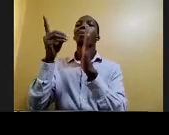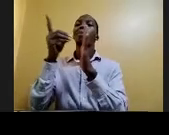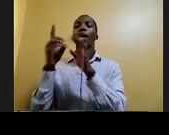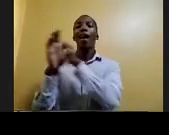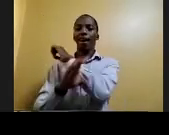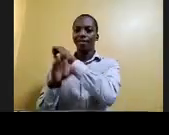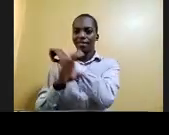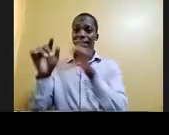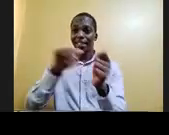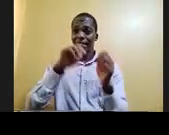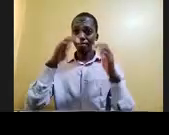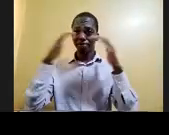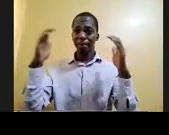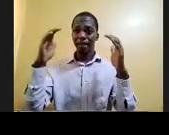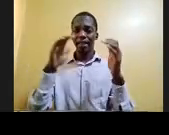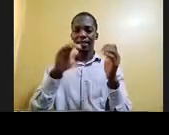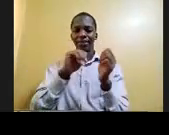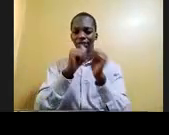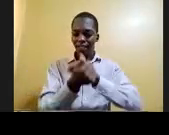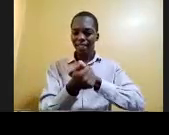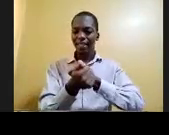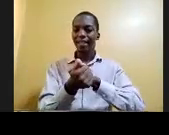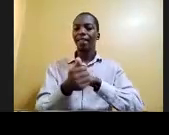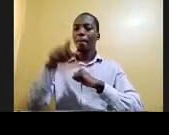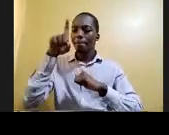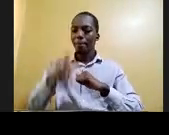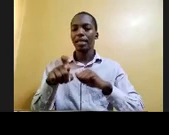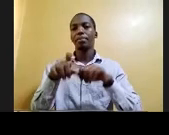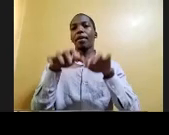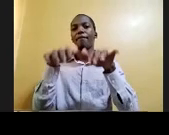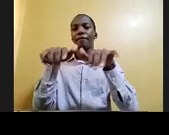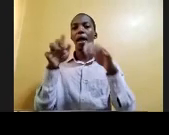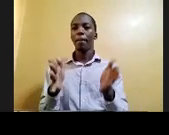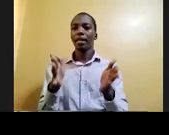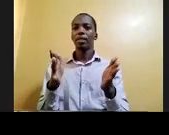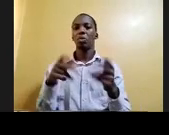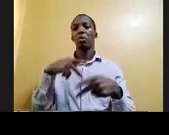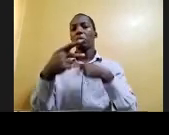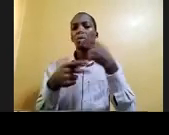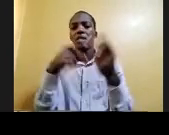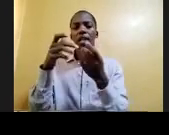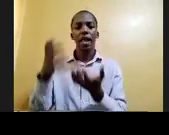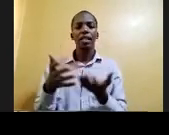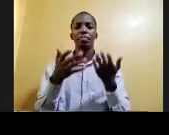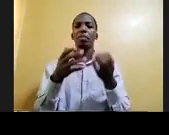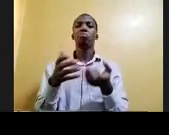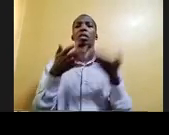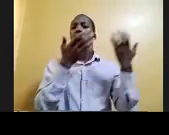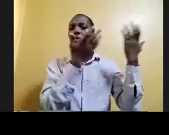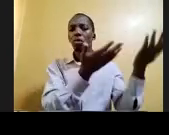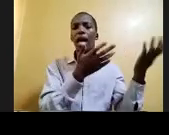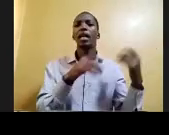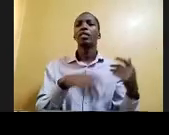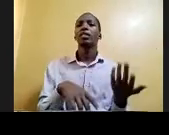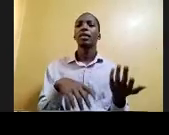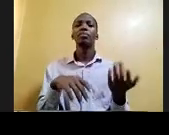that group members must be farmers. So the processors, exporter, trader managed groups will no longer